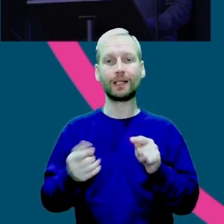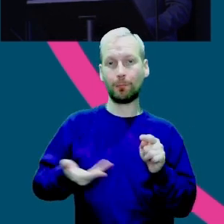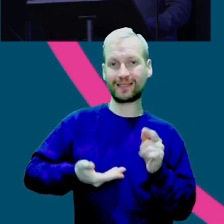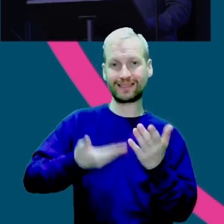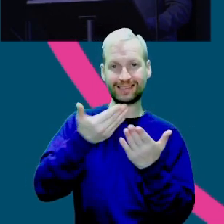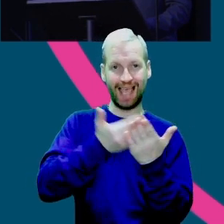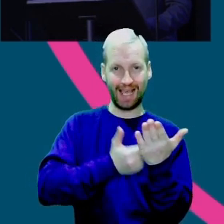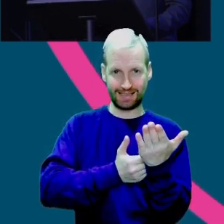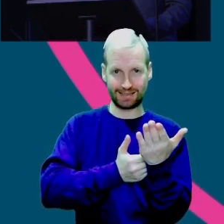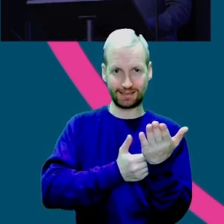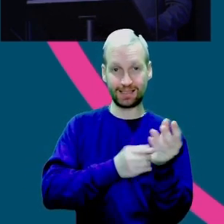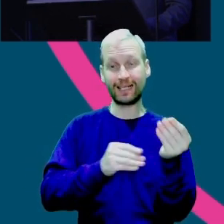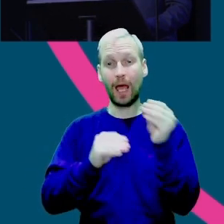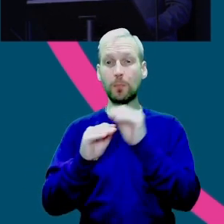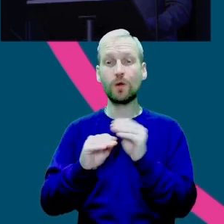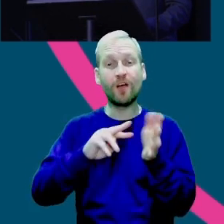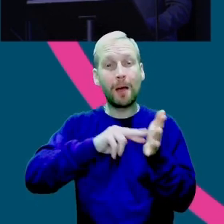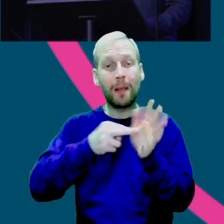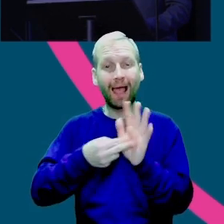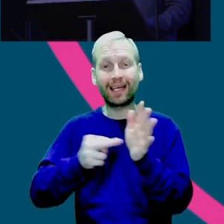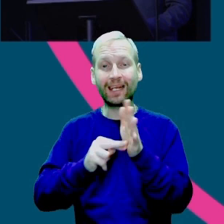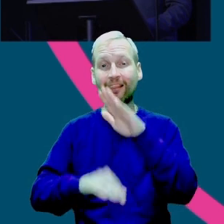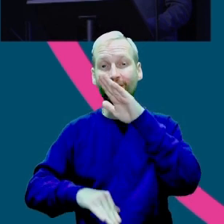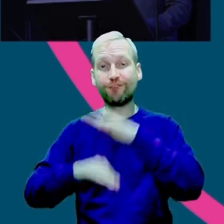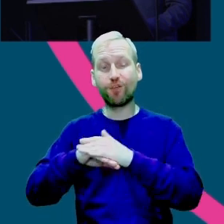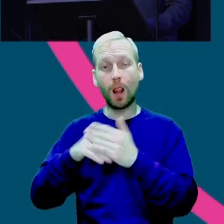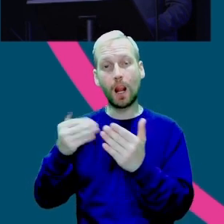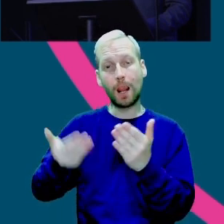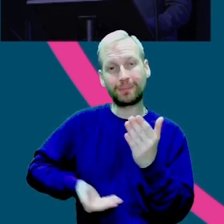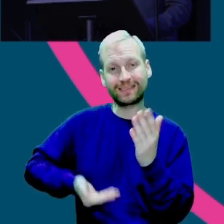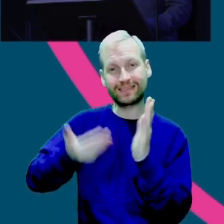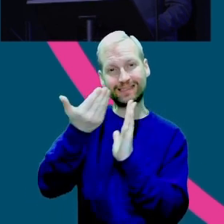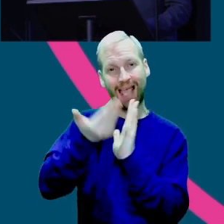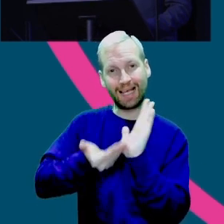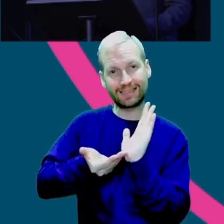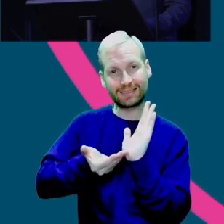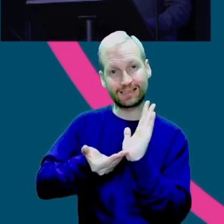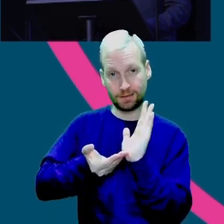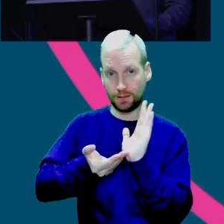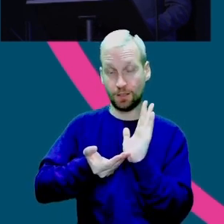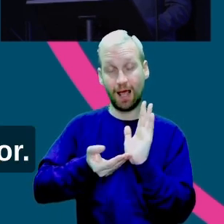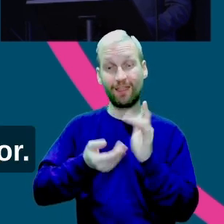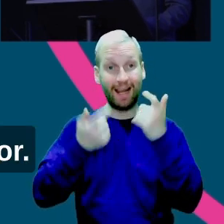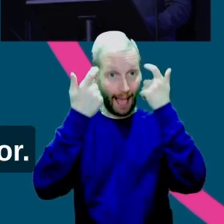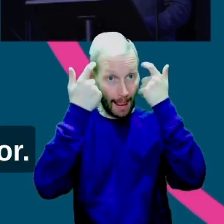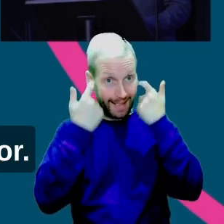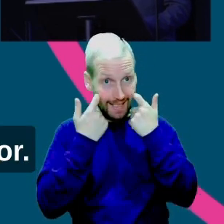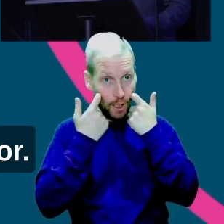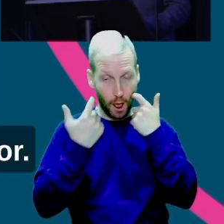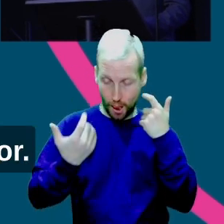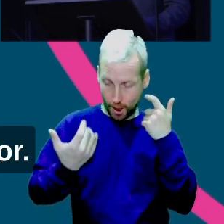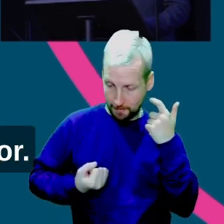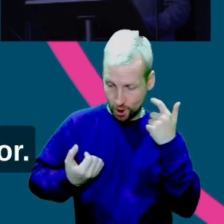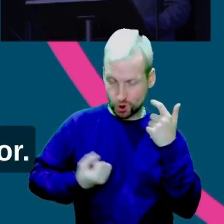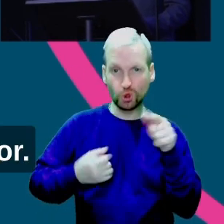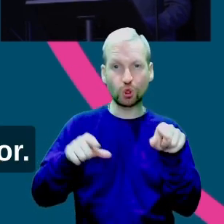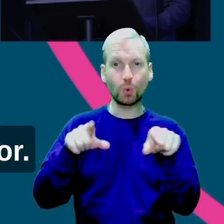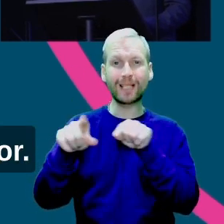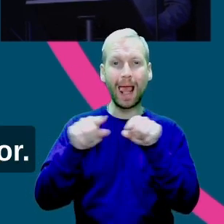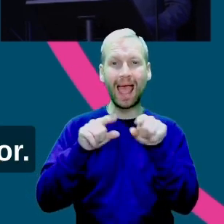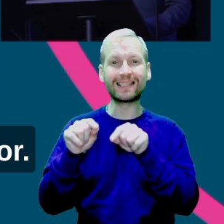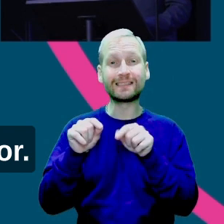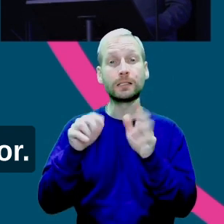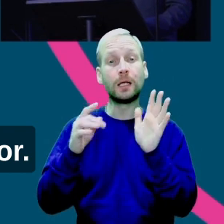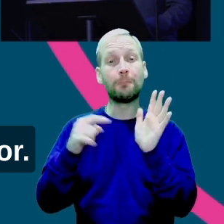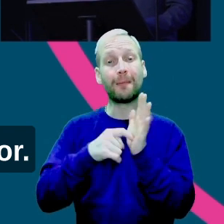We then need to move to planning and then full business case. We then need to do things around legal commercials, so that's selecting a